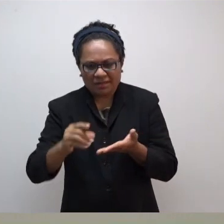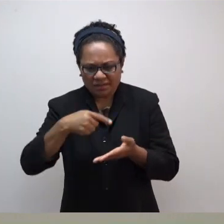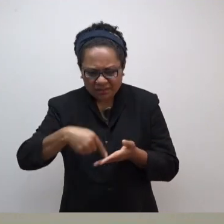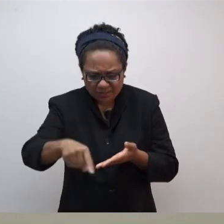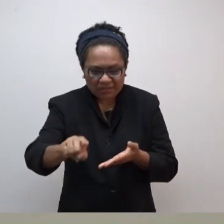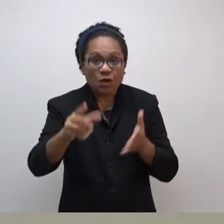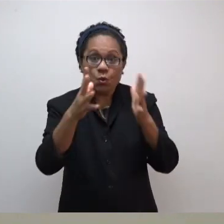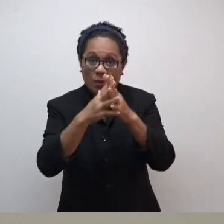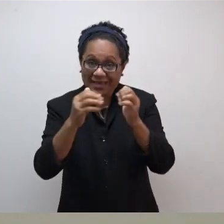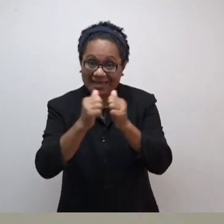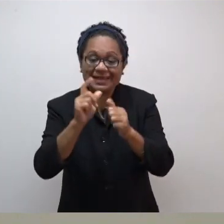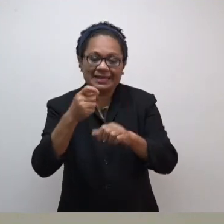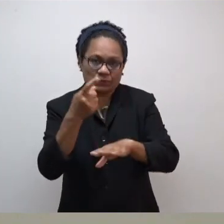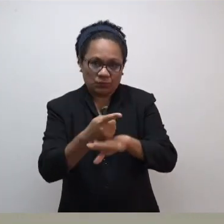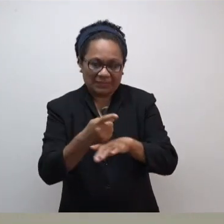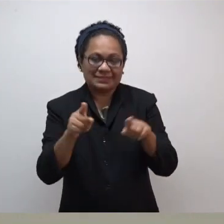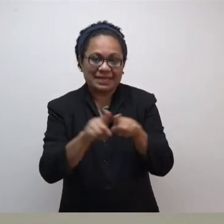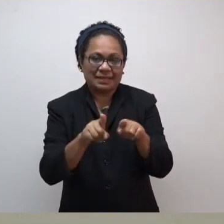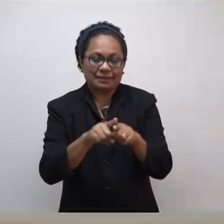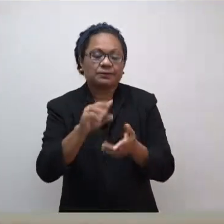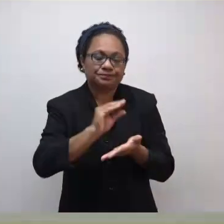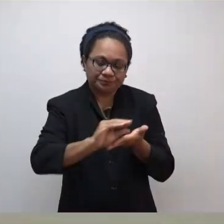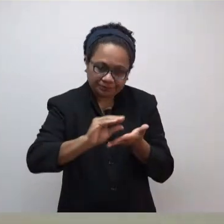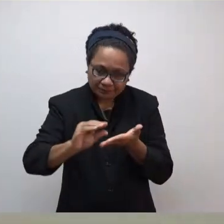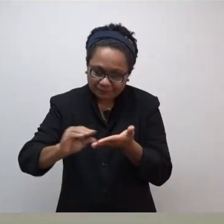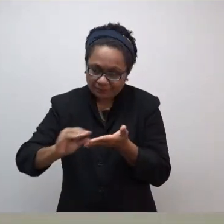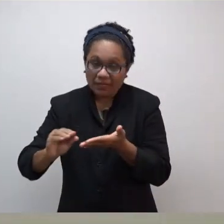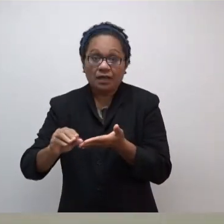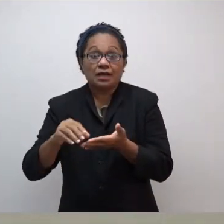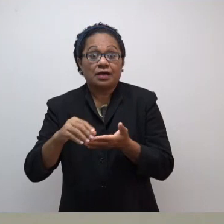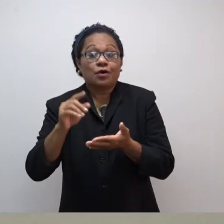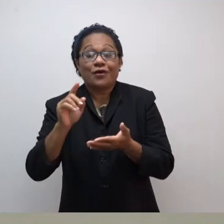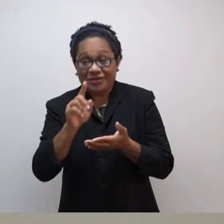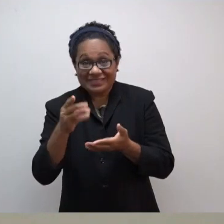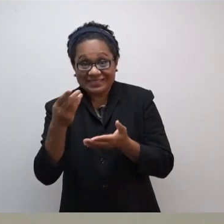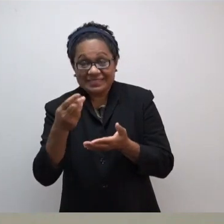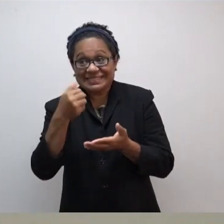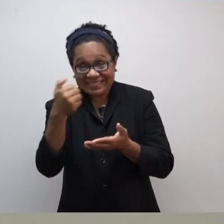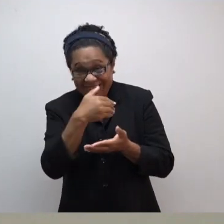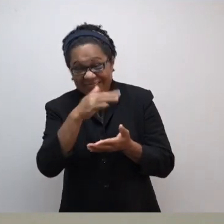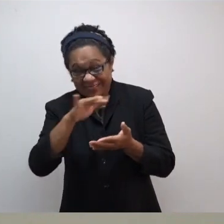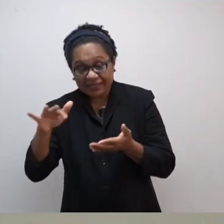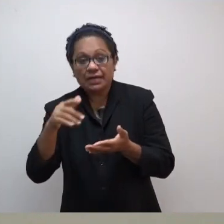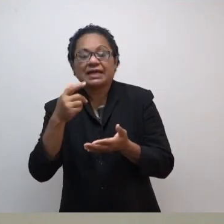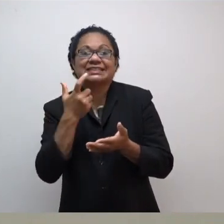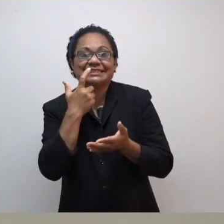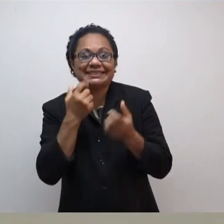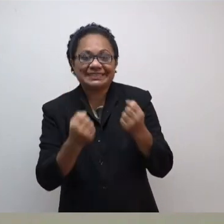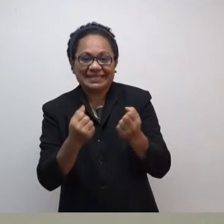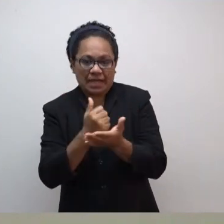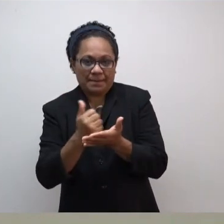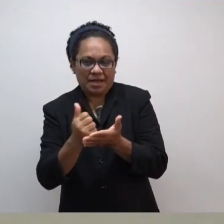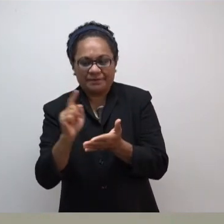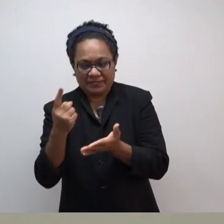next week, to be paid once the TIN numbers are verified. We found that some people have been, in fact,